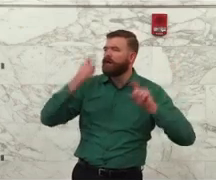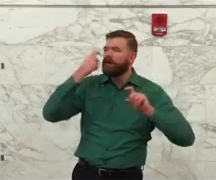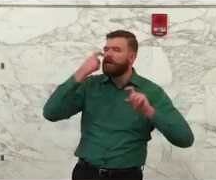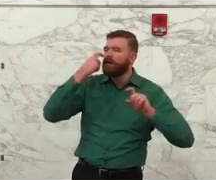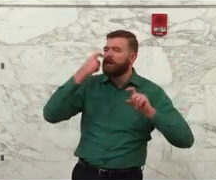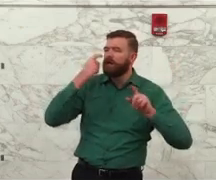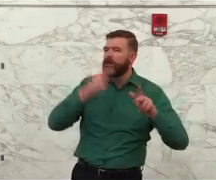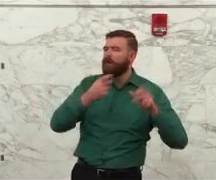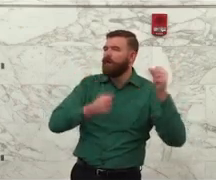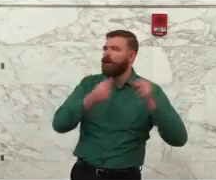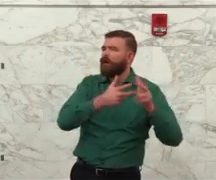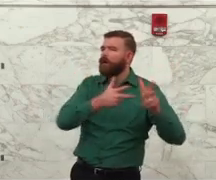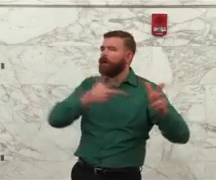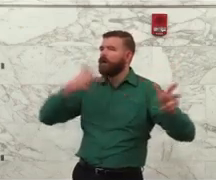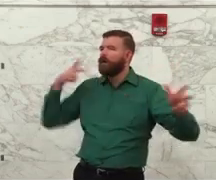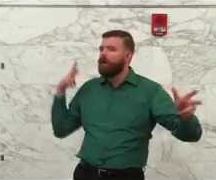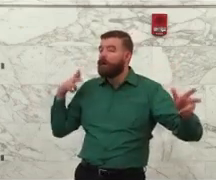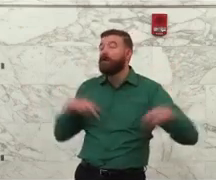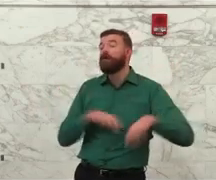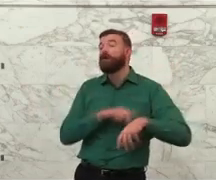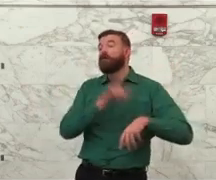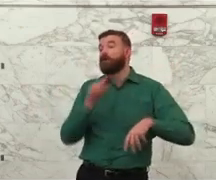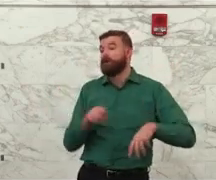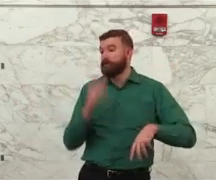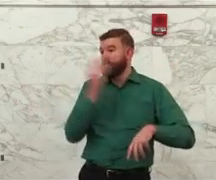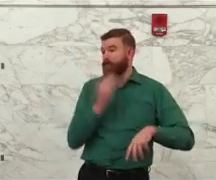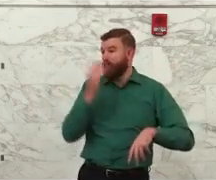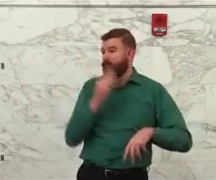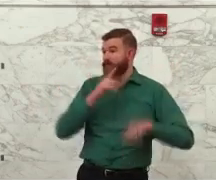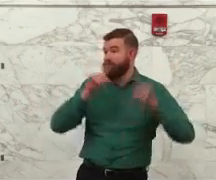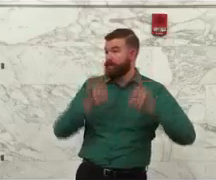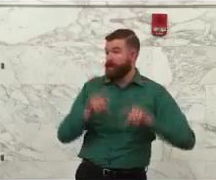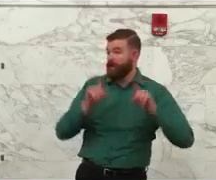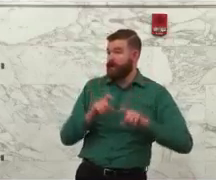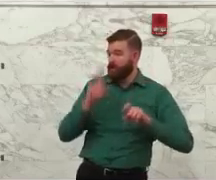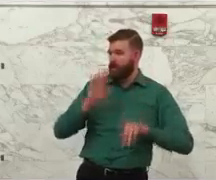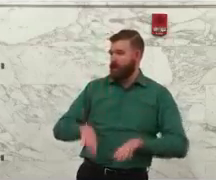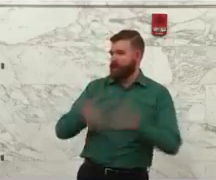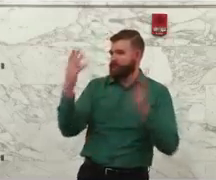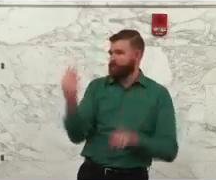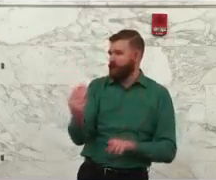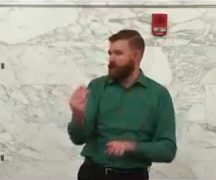Monmouth on Monday, or any thoughts about that? So may I just say a quick thing, Judy, and then we'll turn it to you.